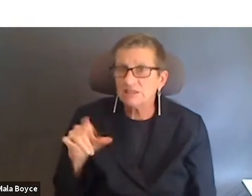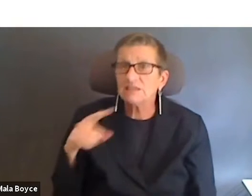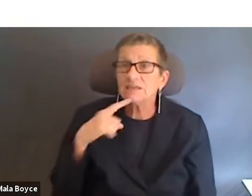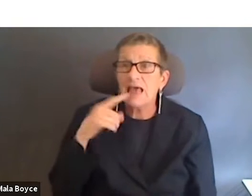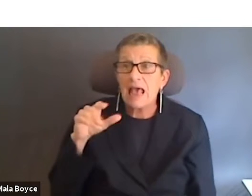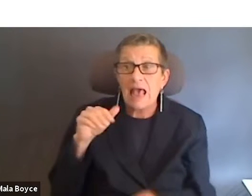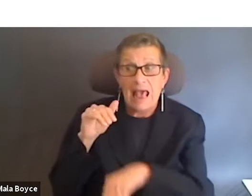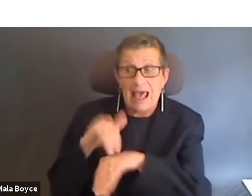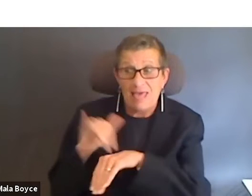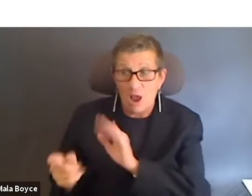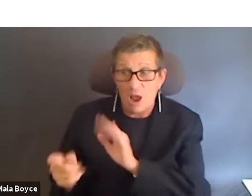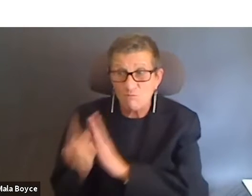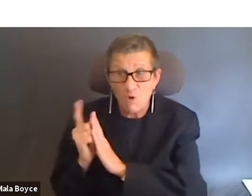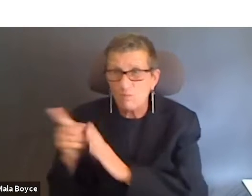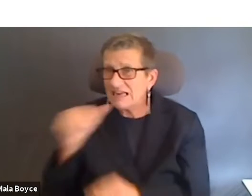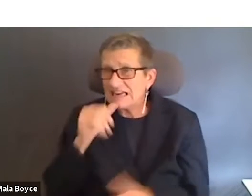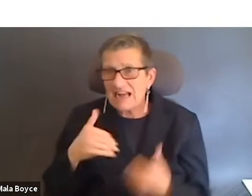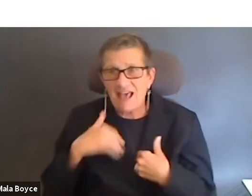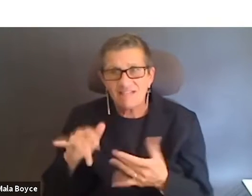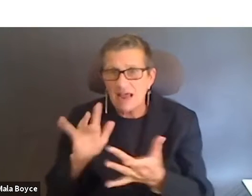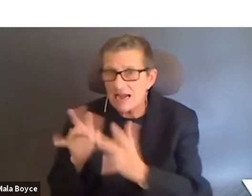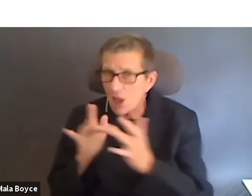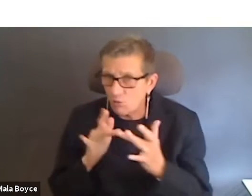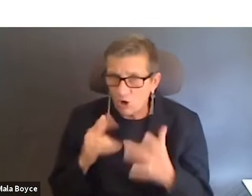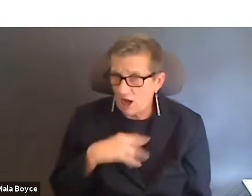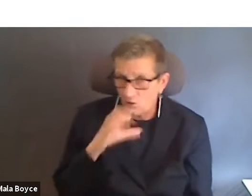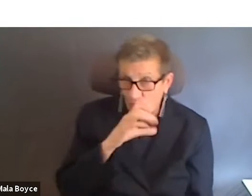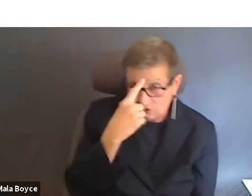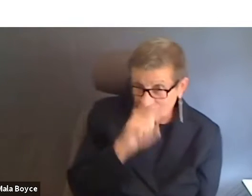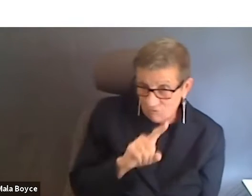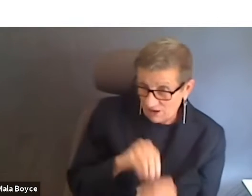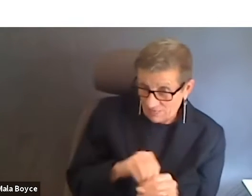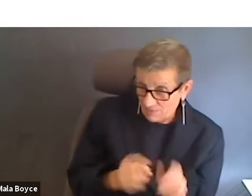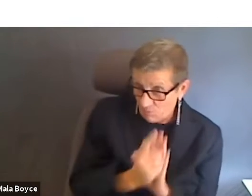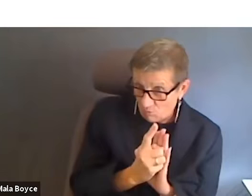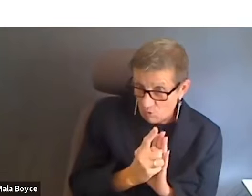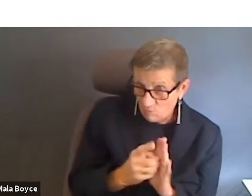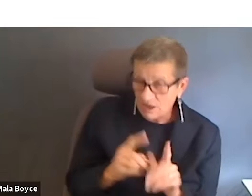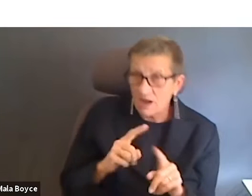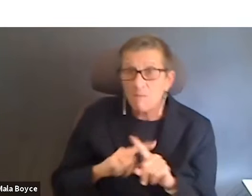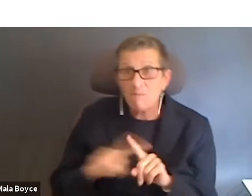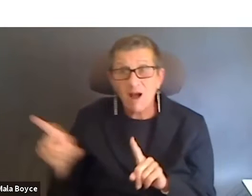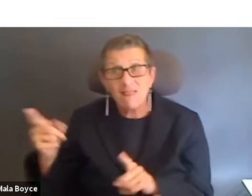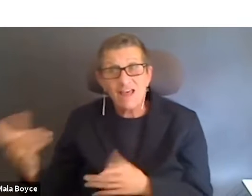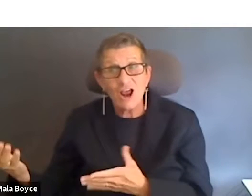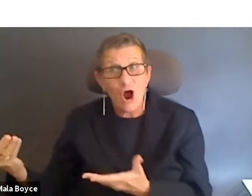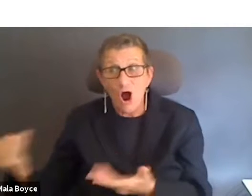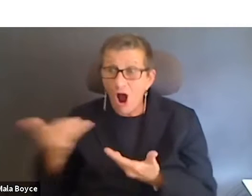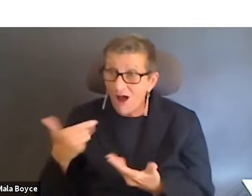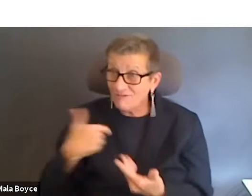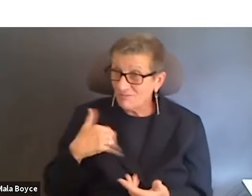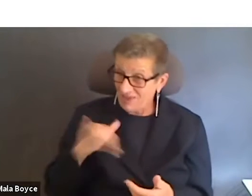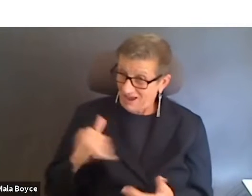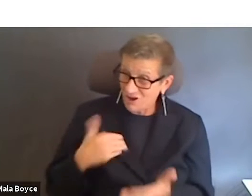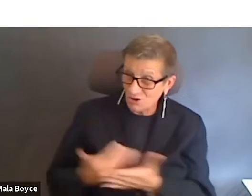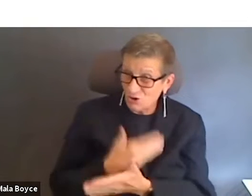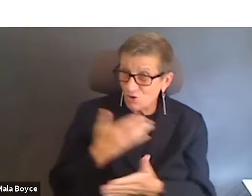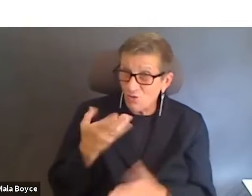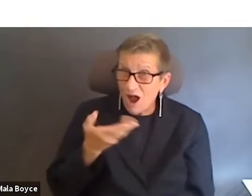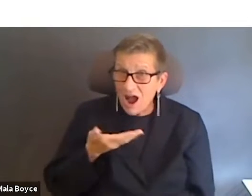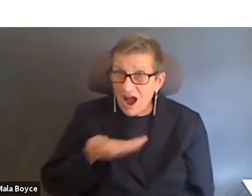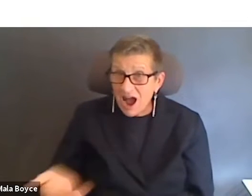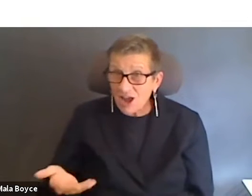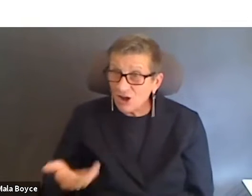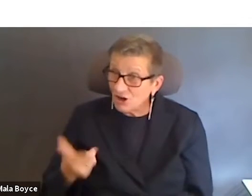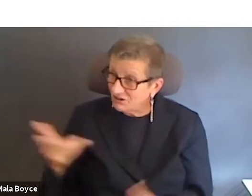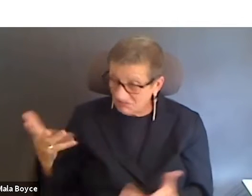didn't have that network that I was looking for, but they offered a new hire like me the opportunity to start that